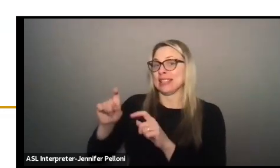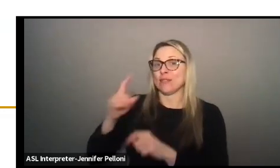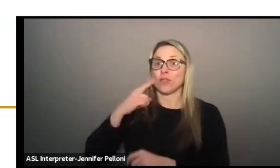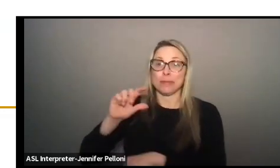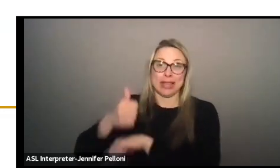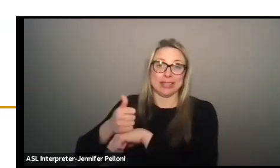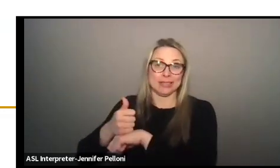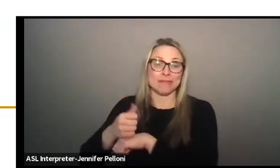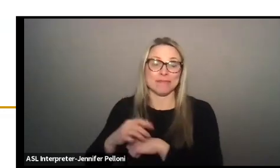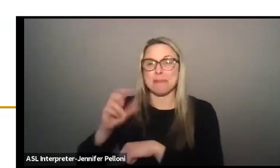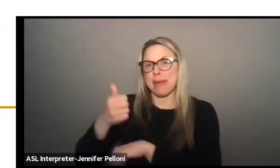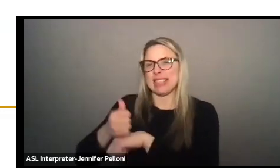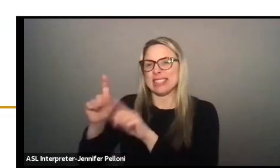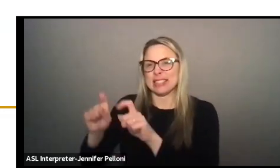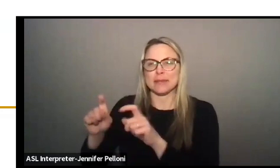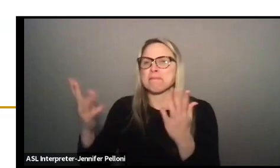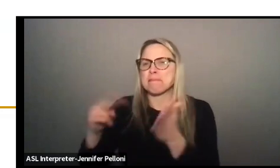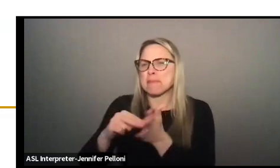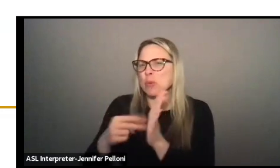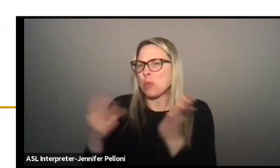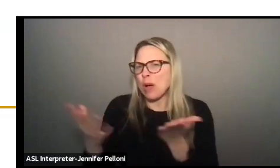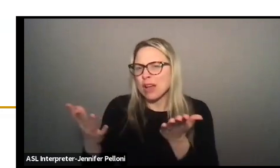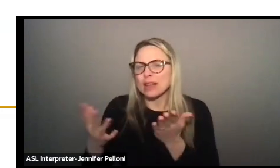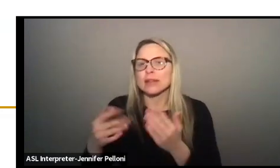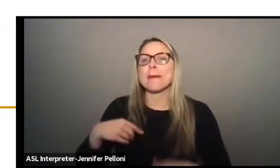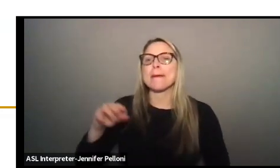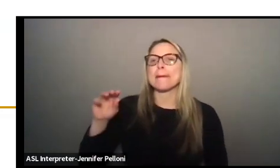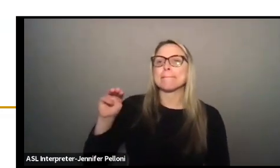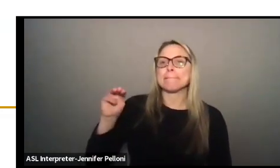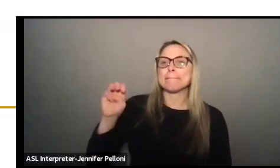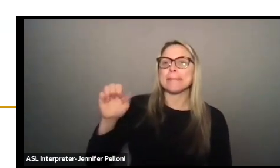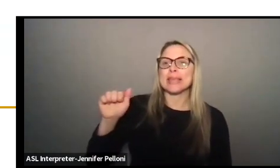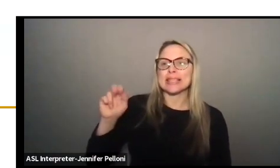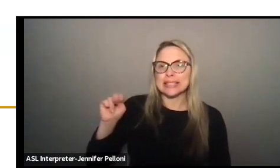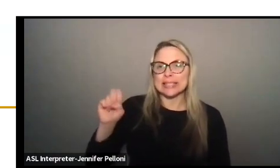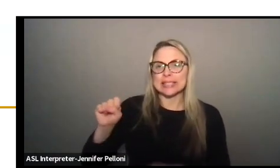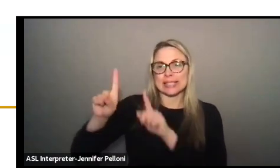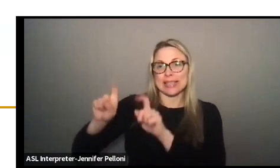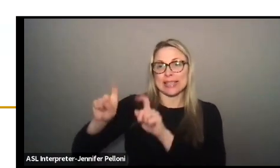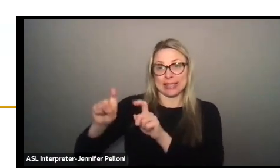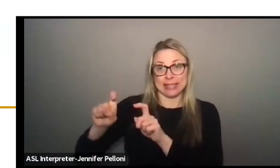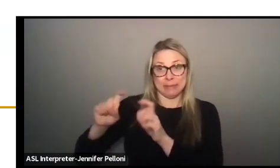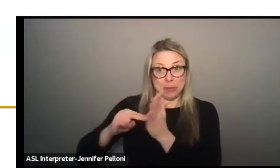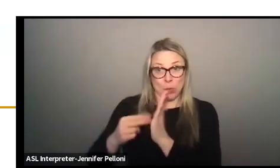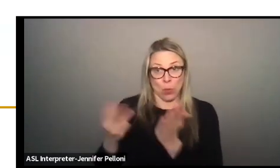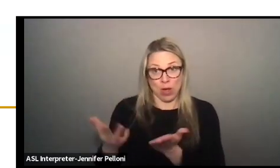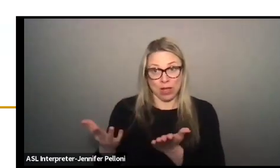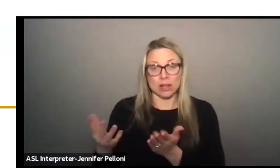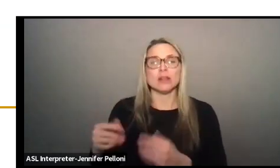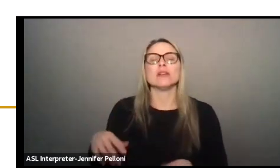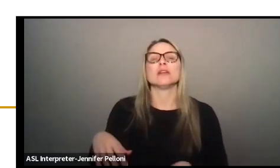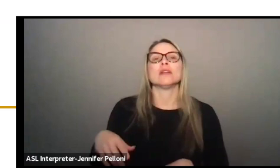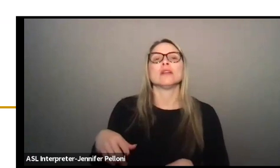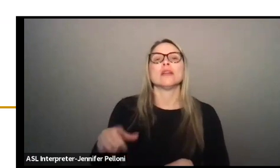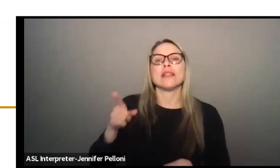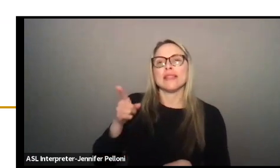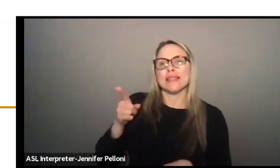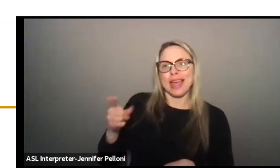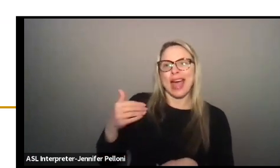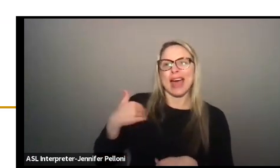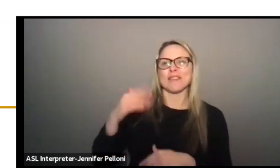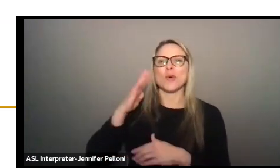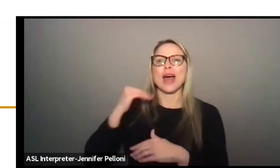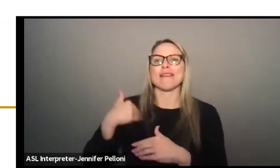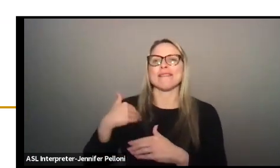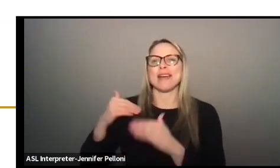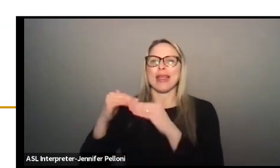that means tested means that they have to be under a certain